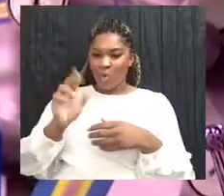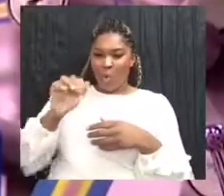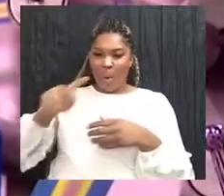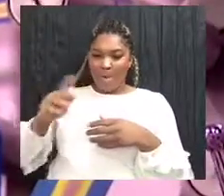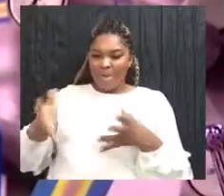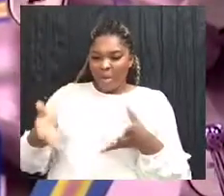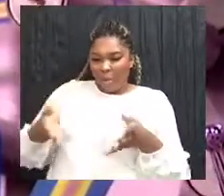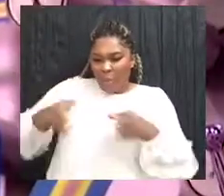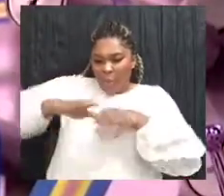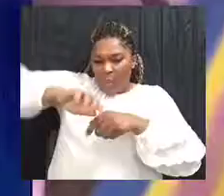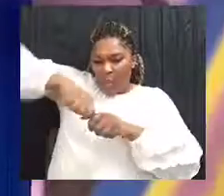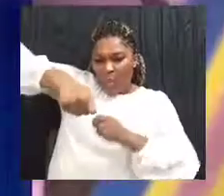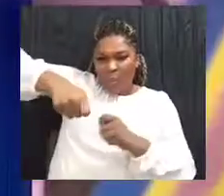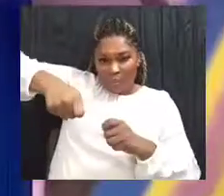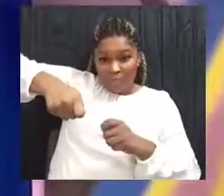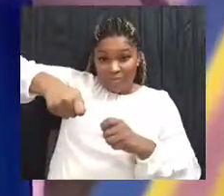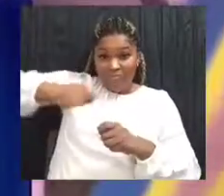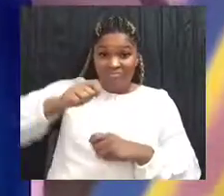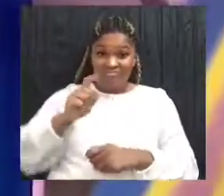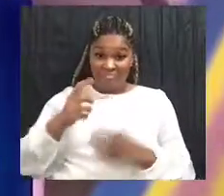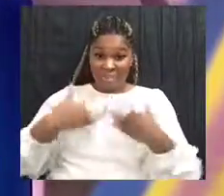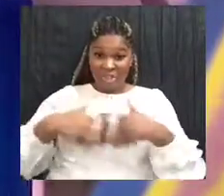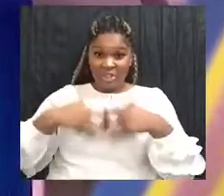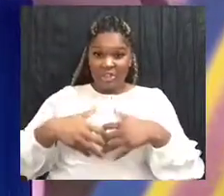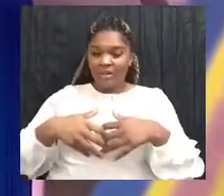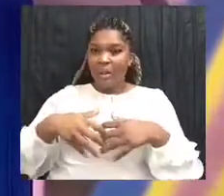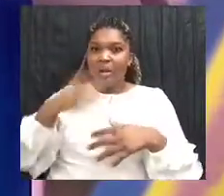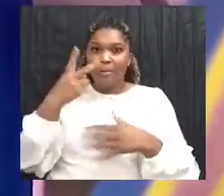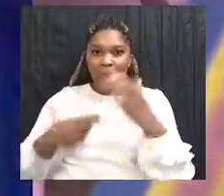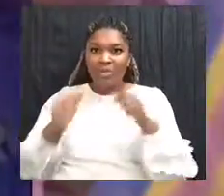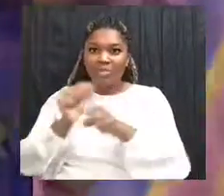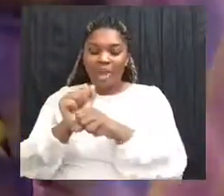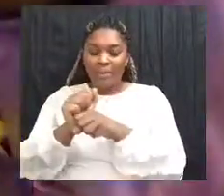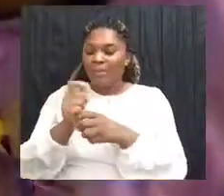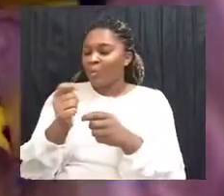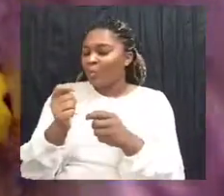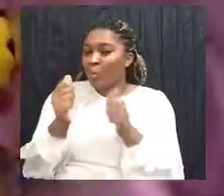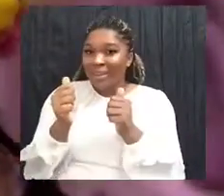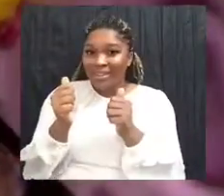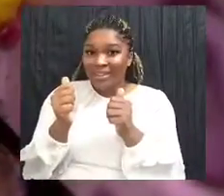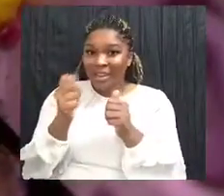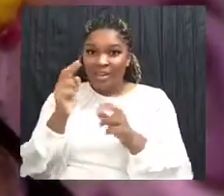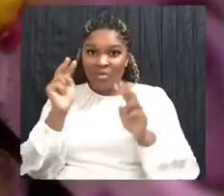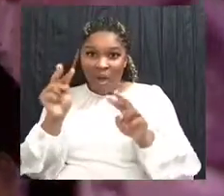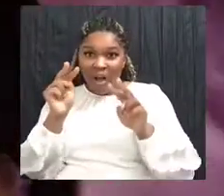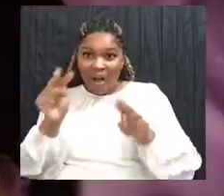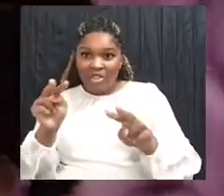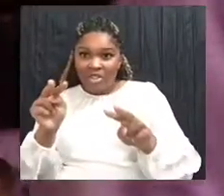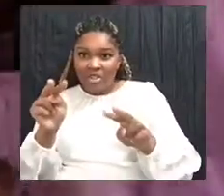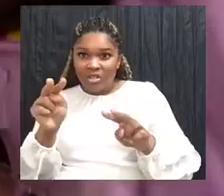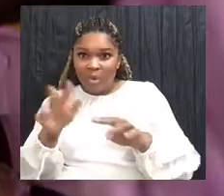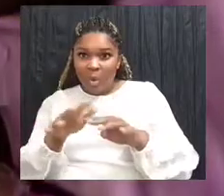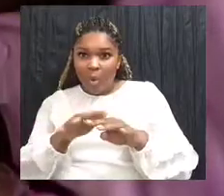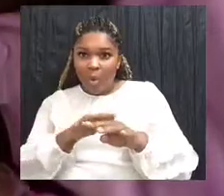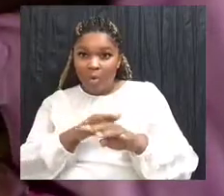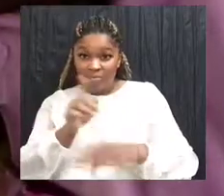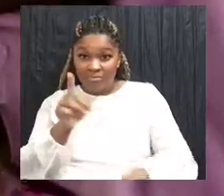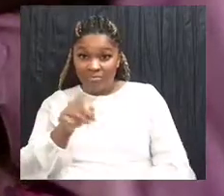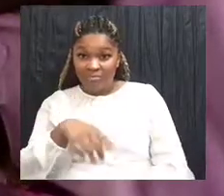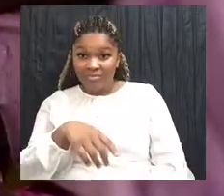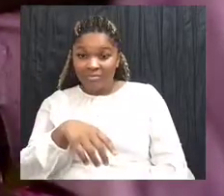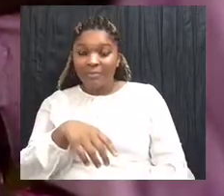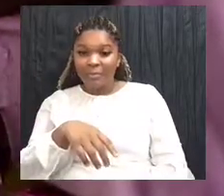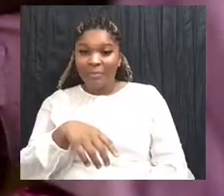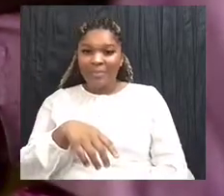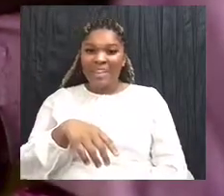both jobs in a fraction of a second. Watch the action in slow motion. As the continuous